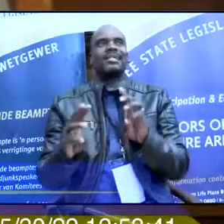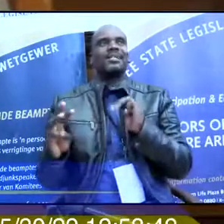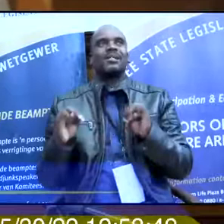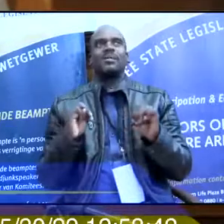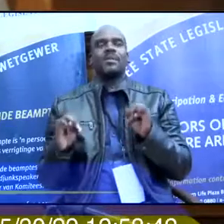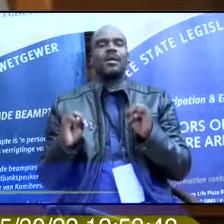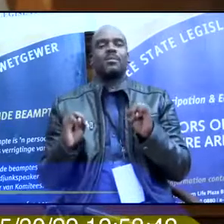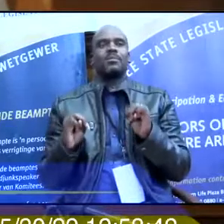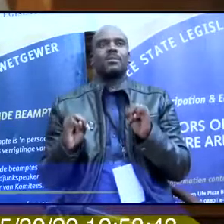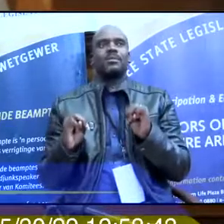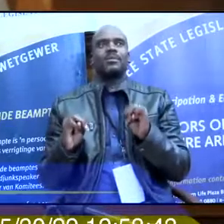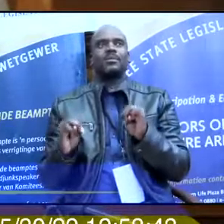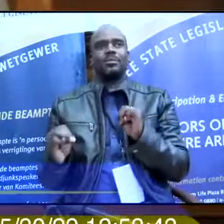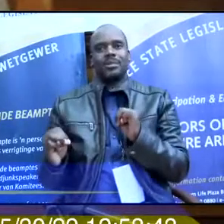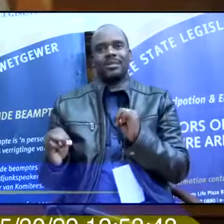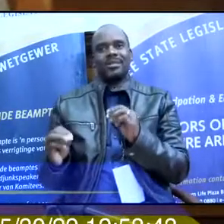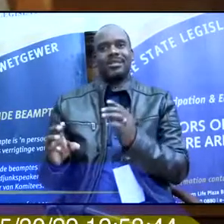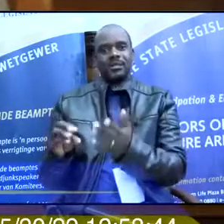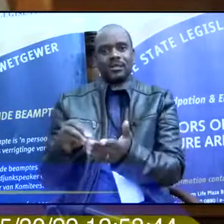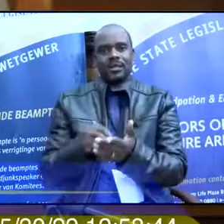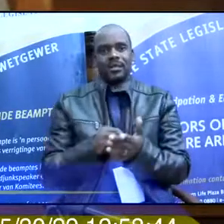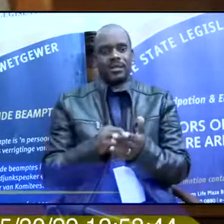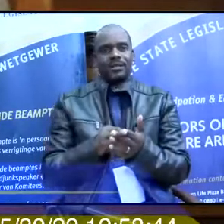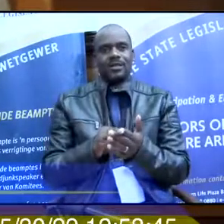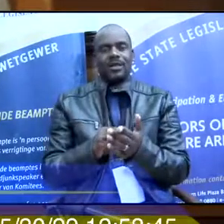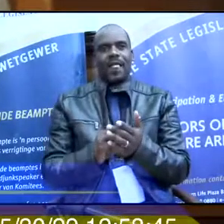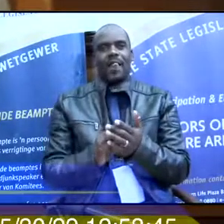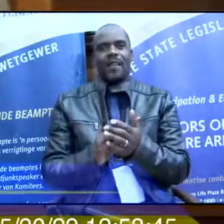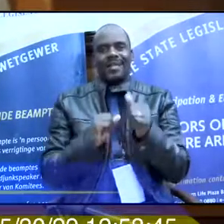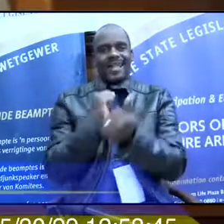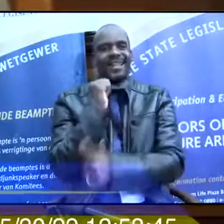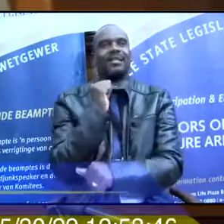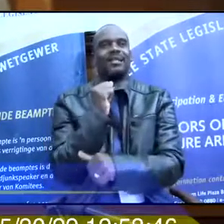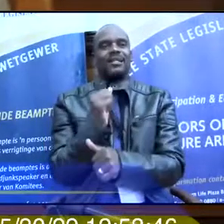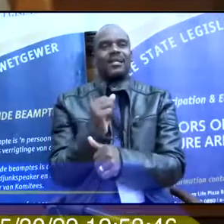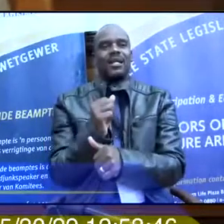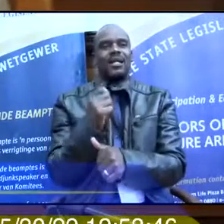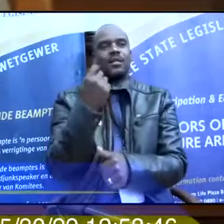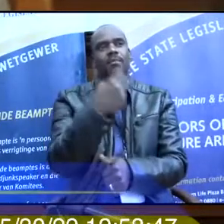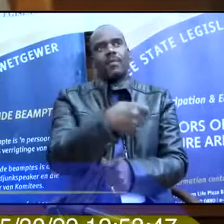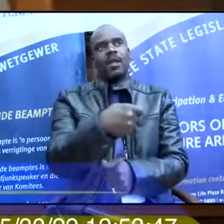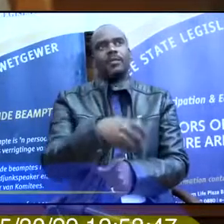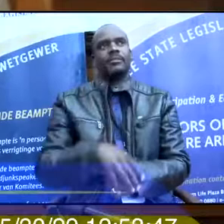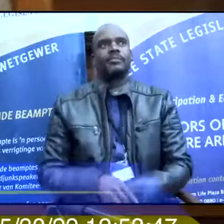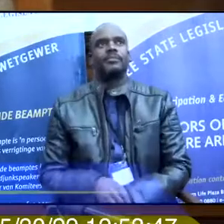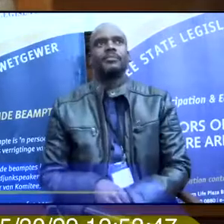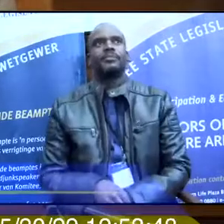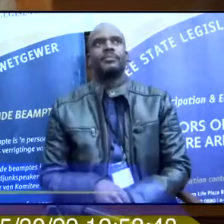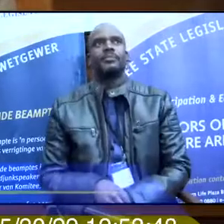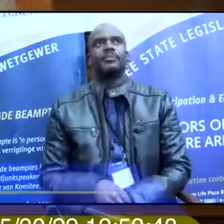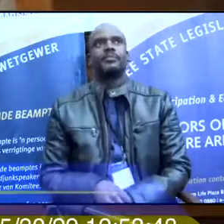wait for the last day and they will issue a memo that your salaries won't be paid